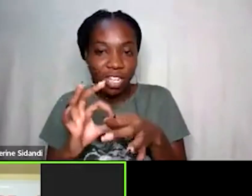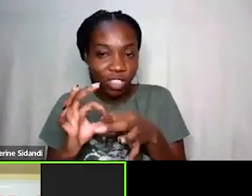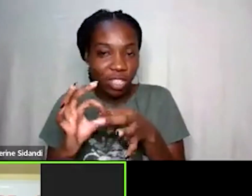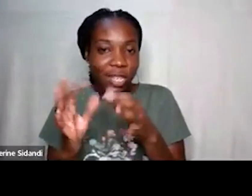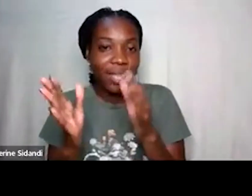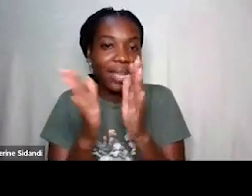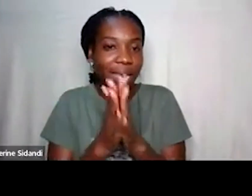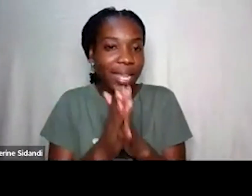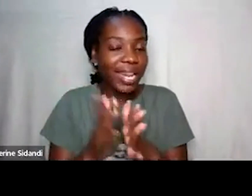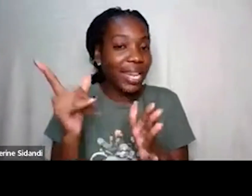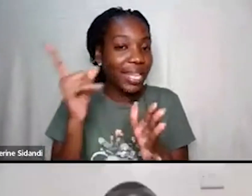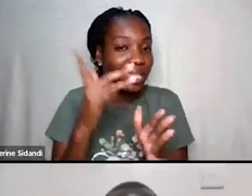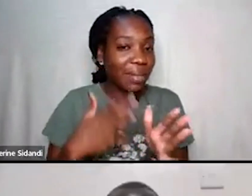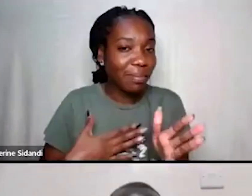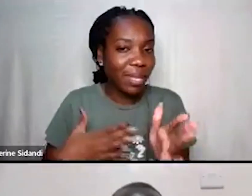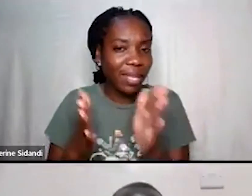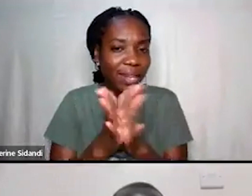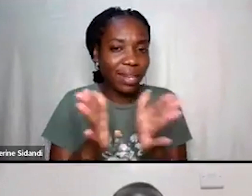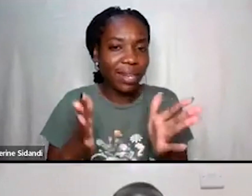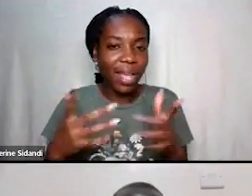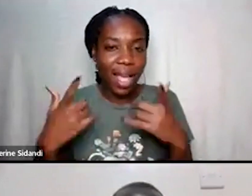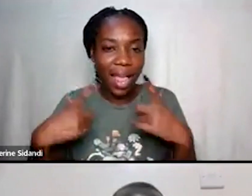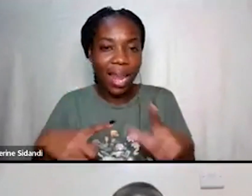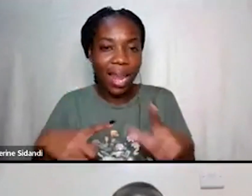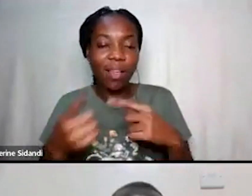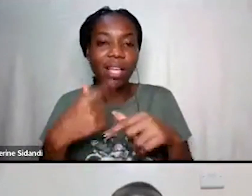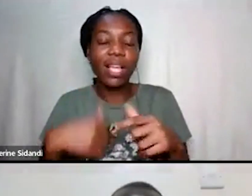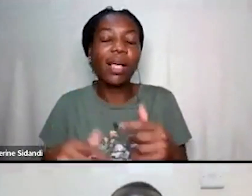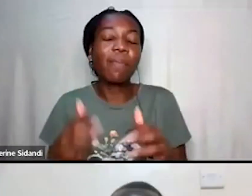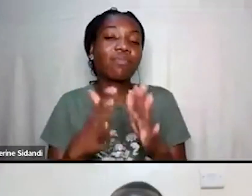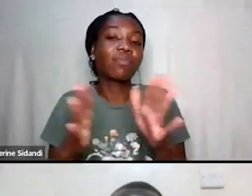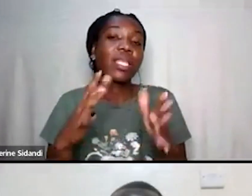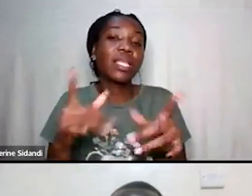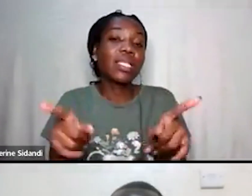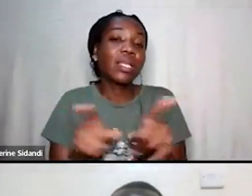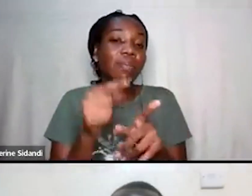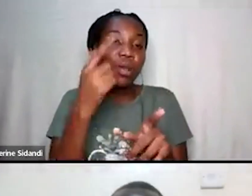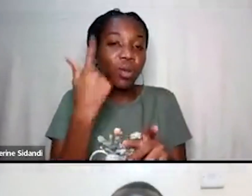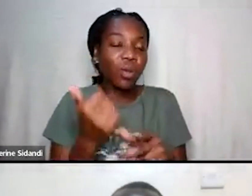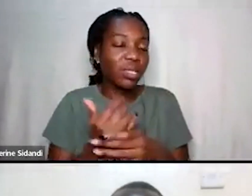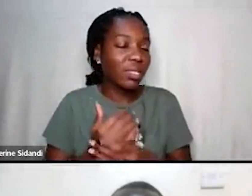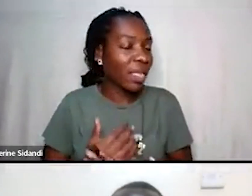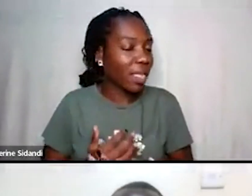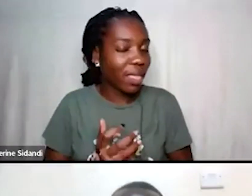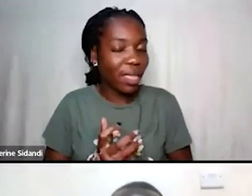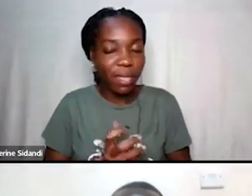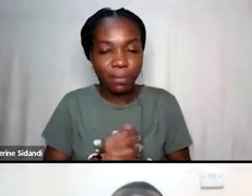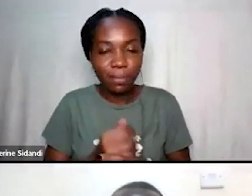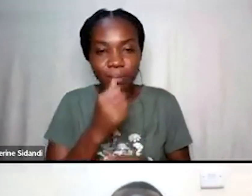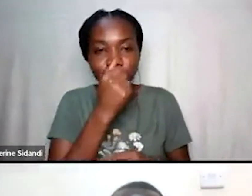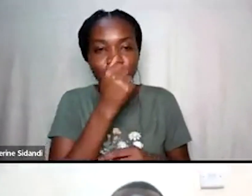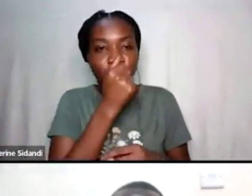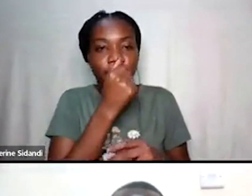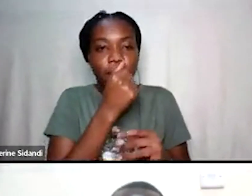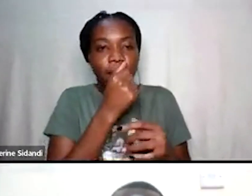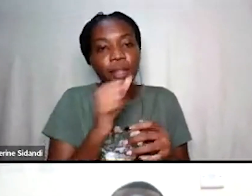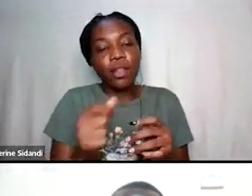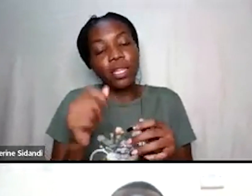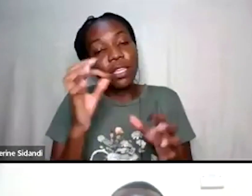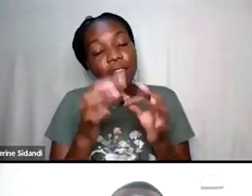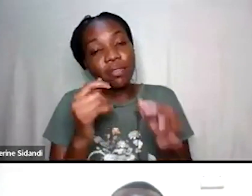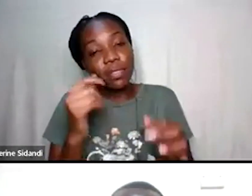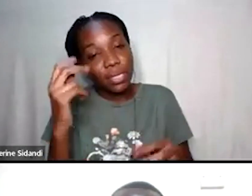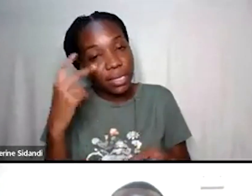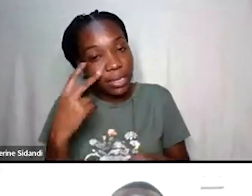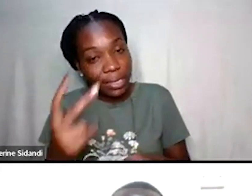to me. But you see, I also allow them to come into my space, because many extroverts are like, them, they don't care. And when they see you are an introvert, they just dismiss